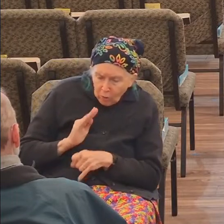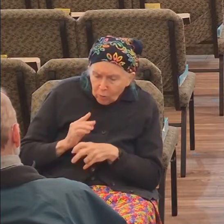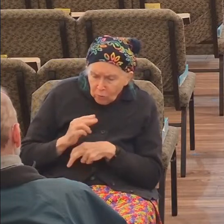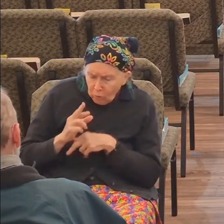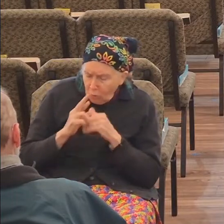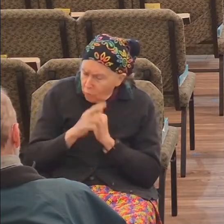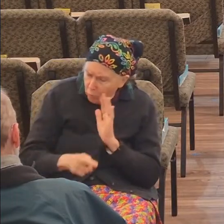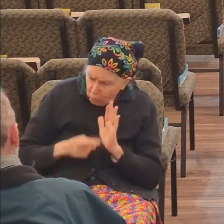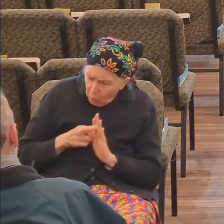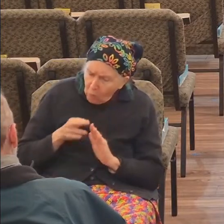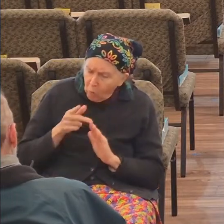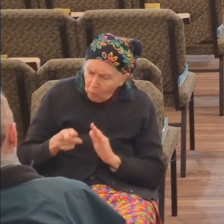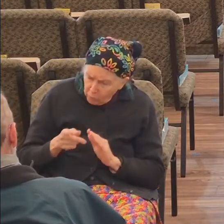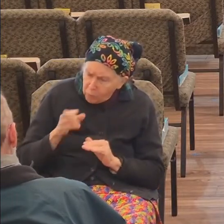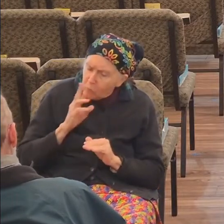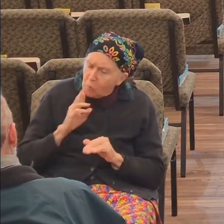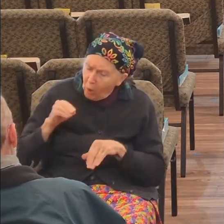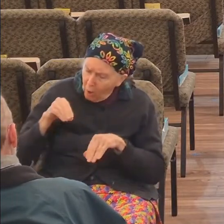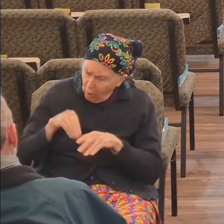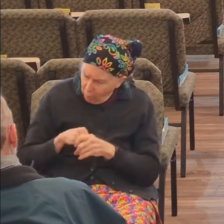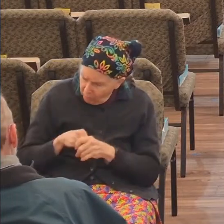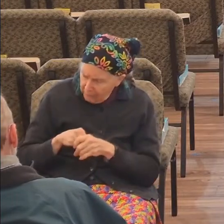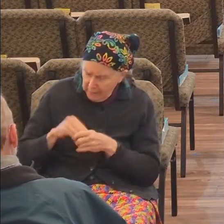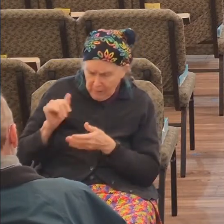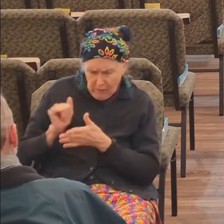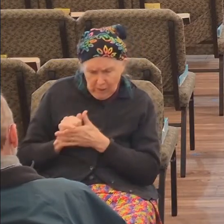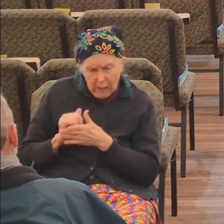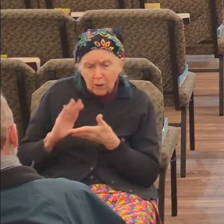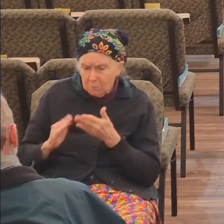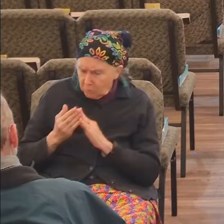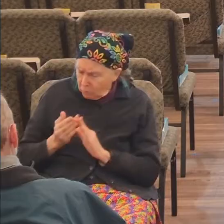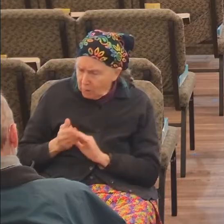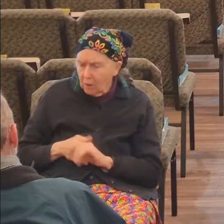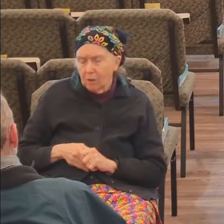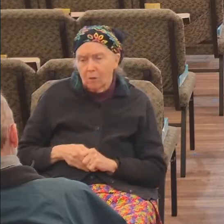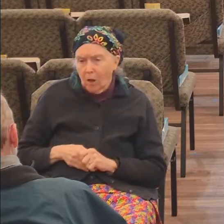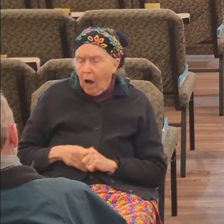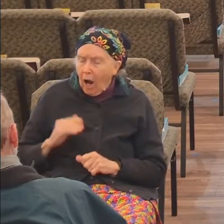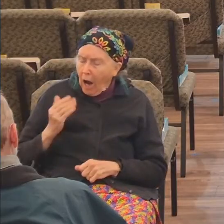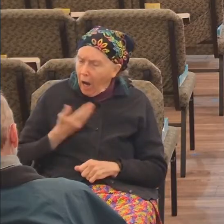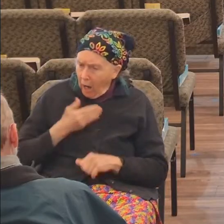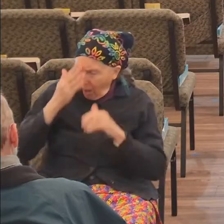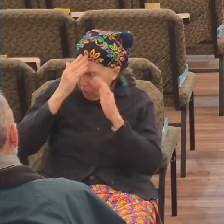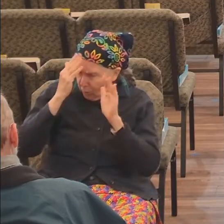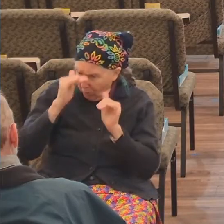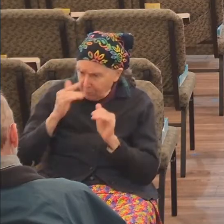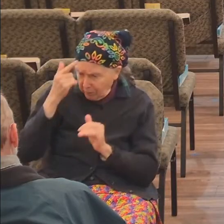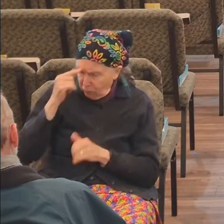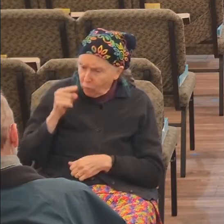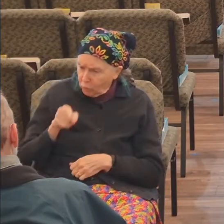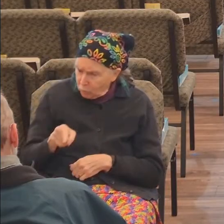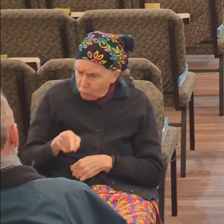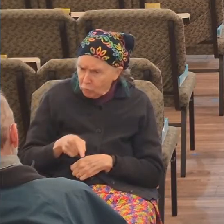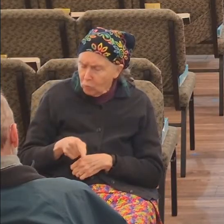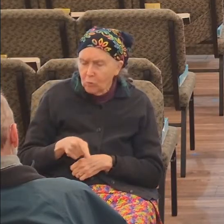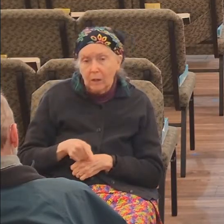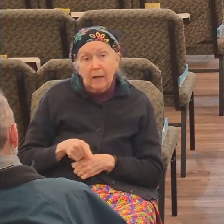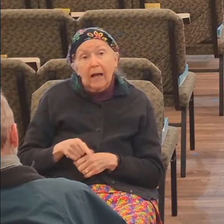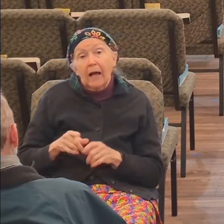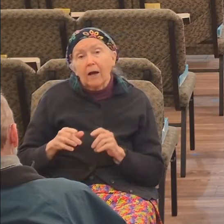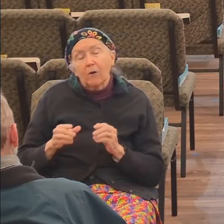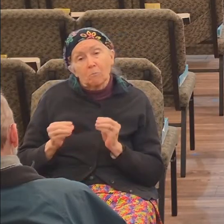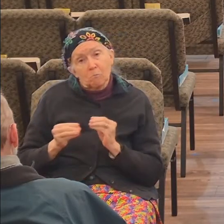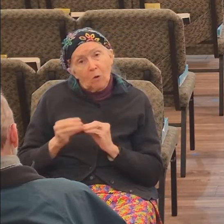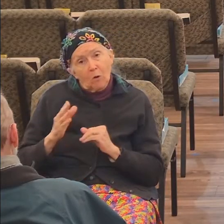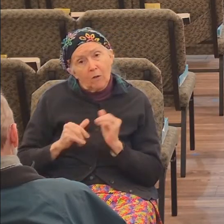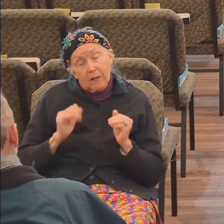this community, the larger community of Thessalonica. Okay? The expectations that people held you to that were beyond your family and your